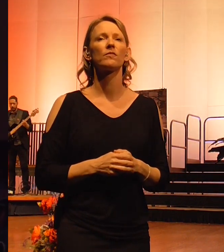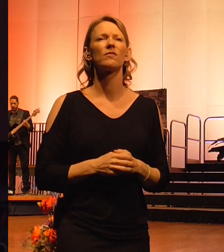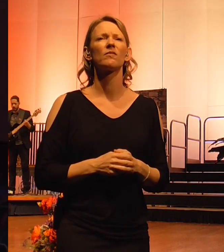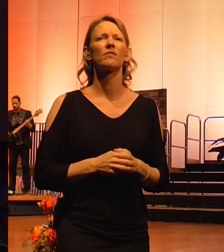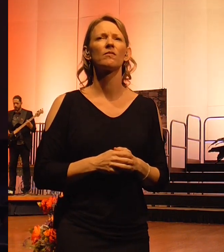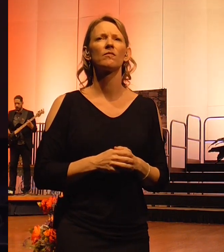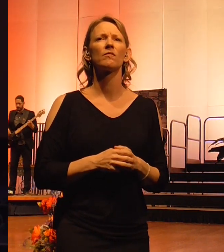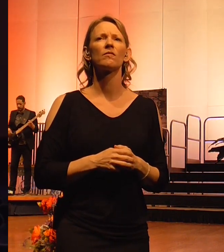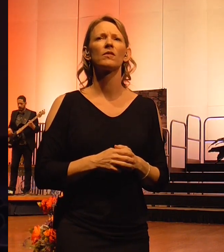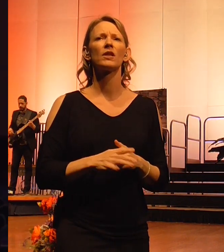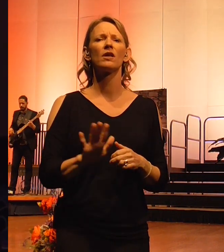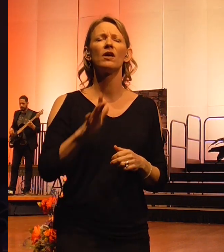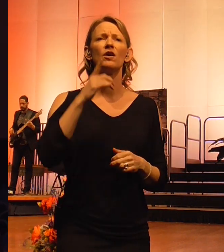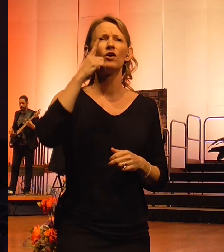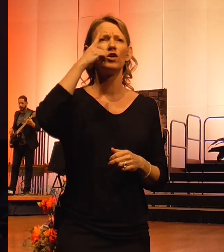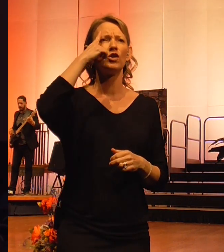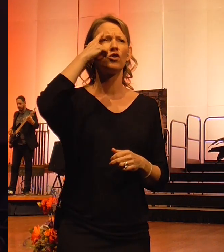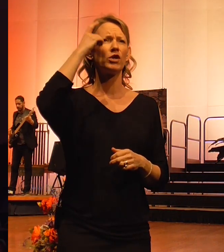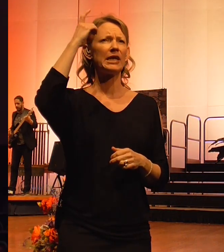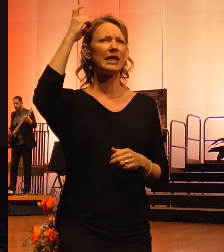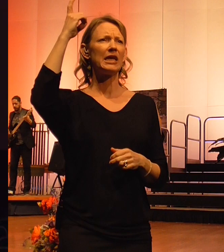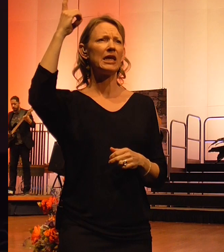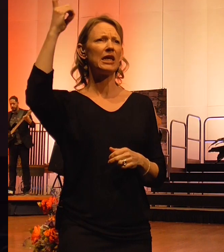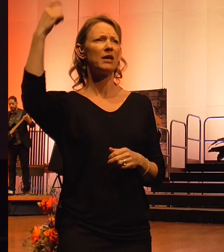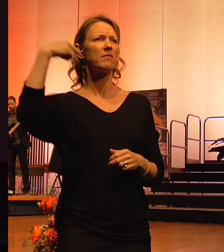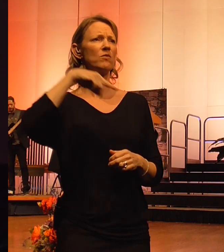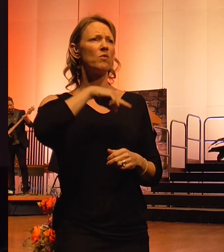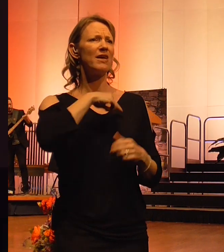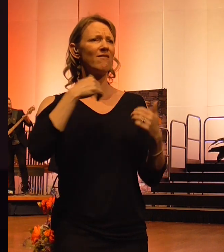Where are the dreams that we once had?